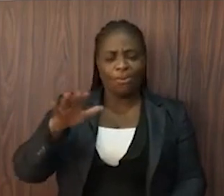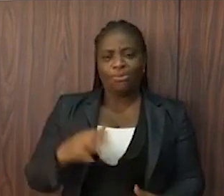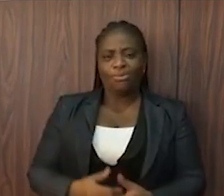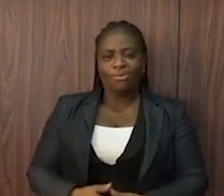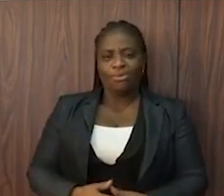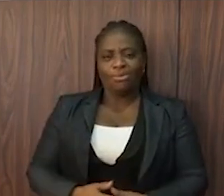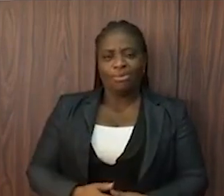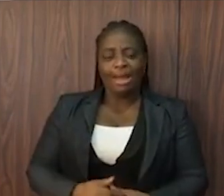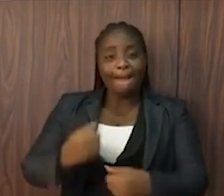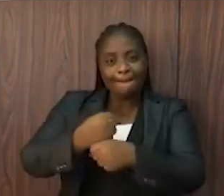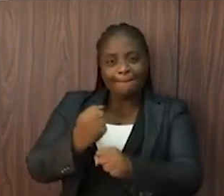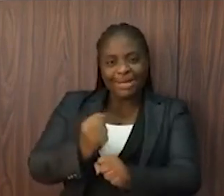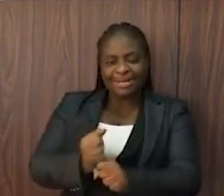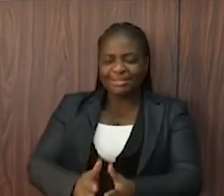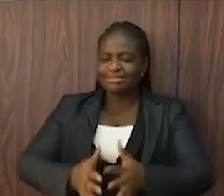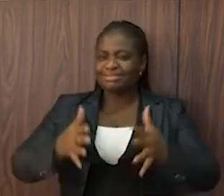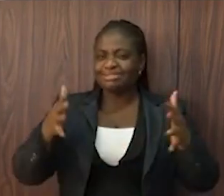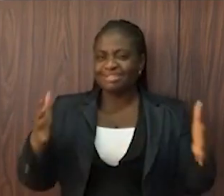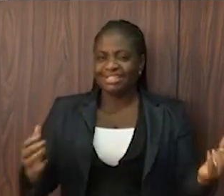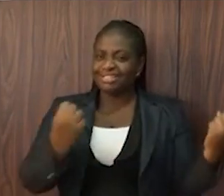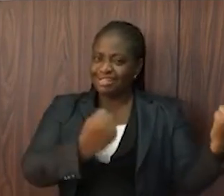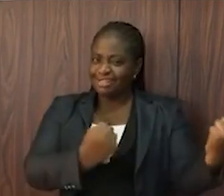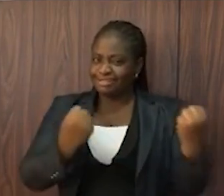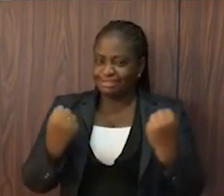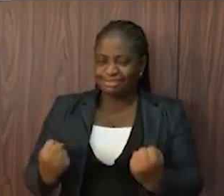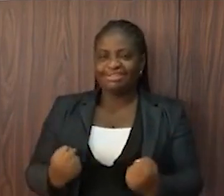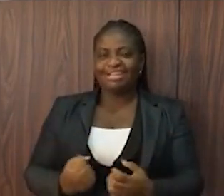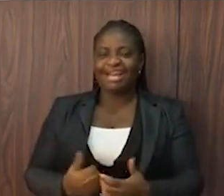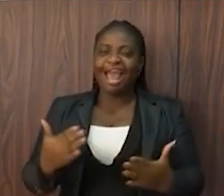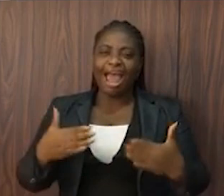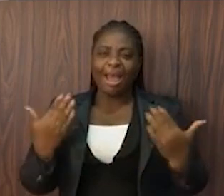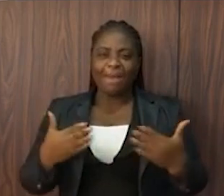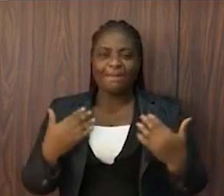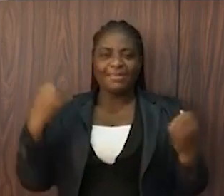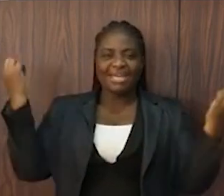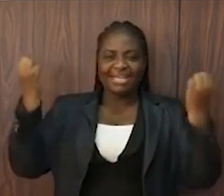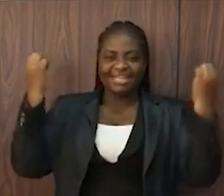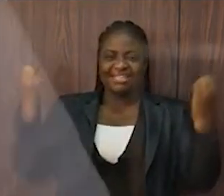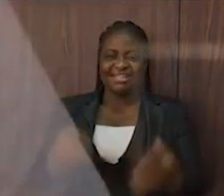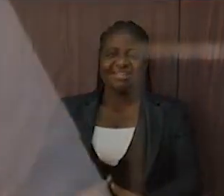and make her great and strong. Happy Easter.